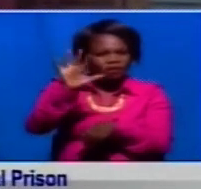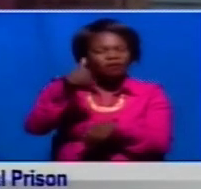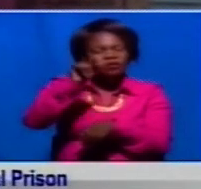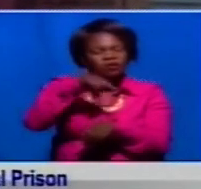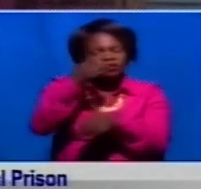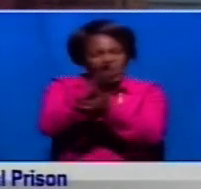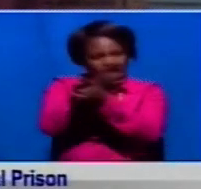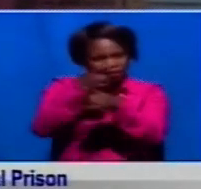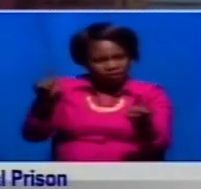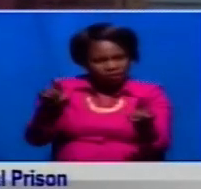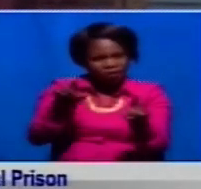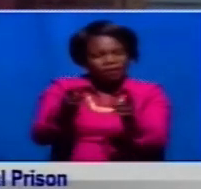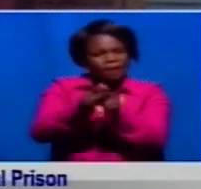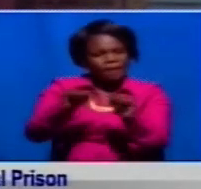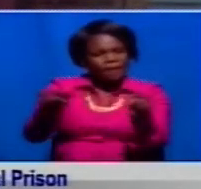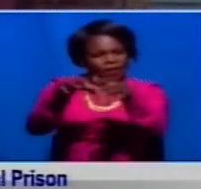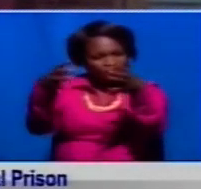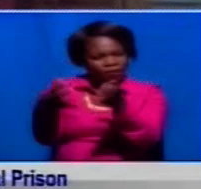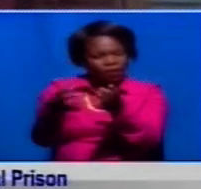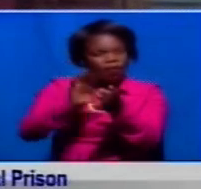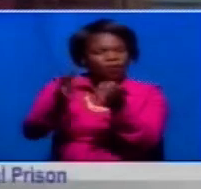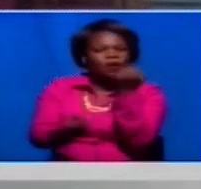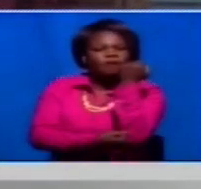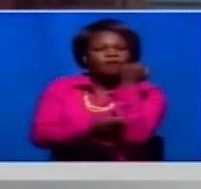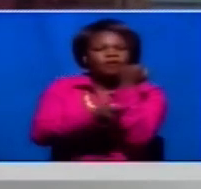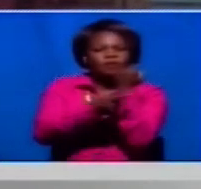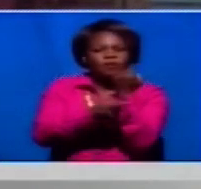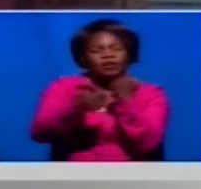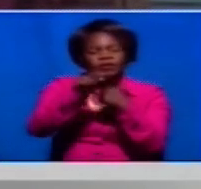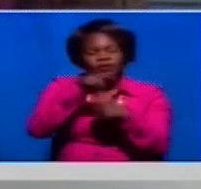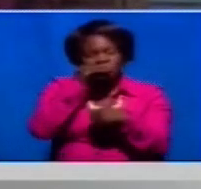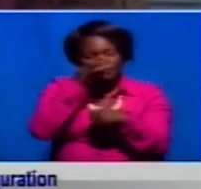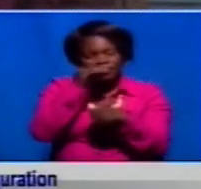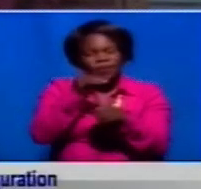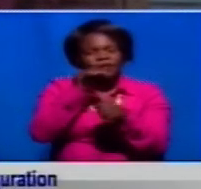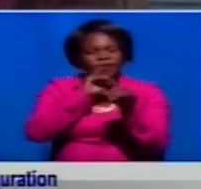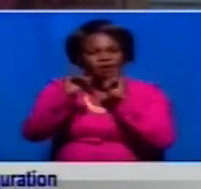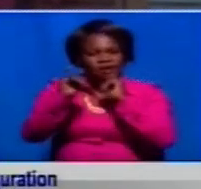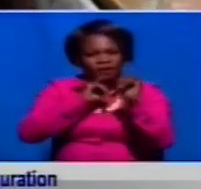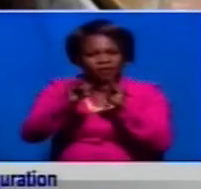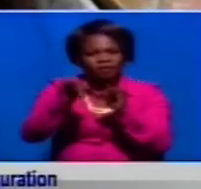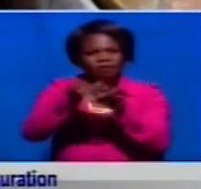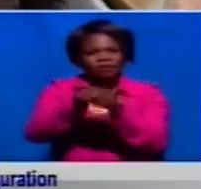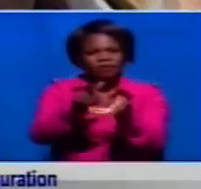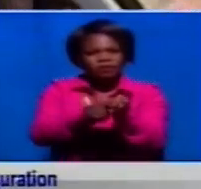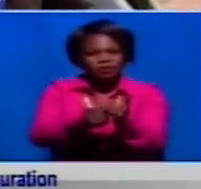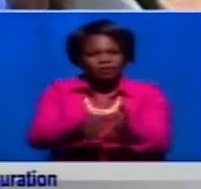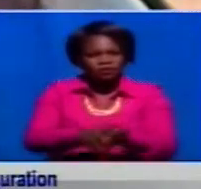a big component of development. He said this in an interview with journalists in Lusaka.